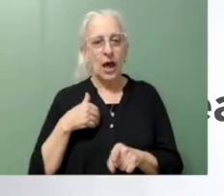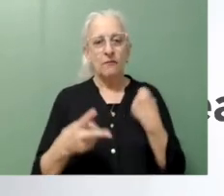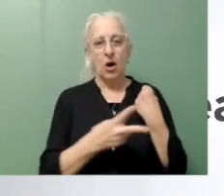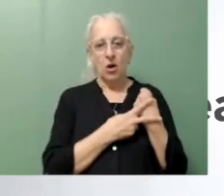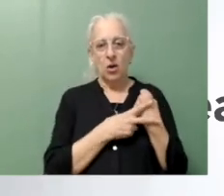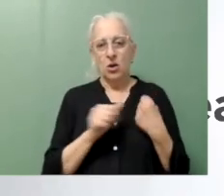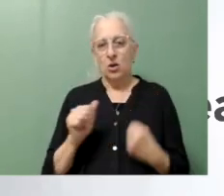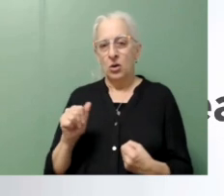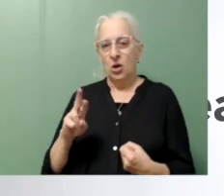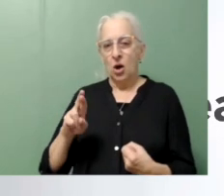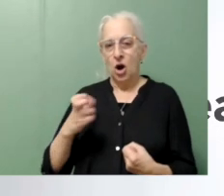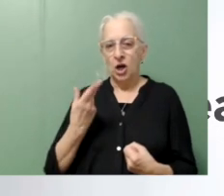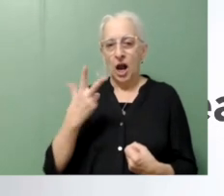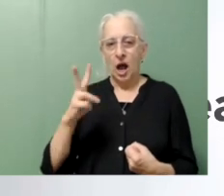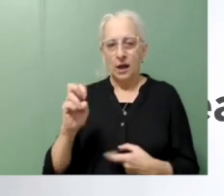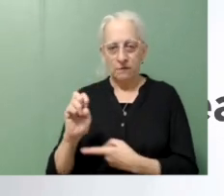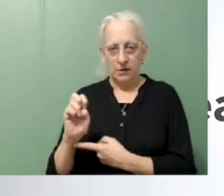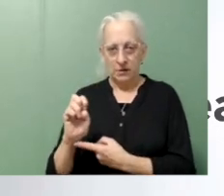link at the bottom.